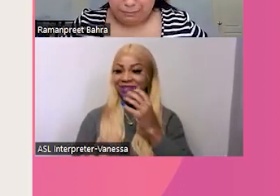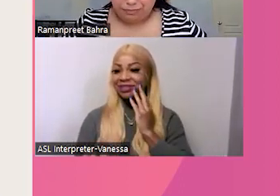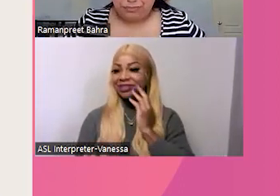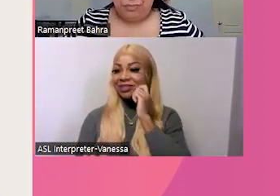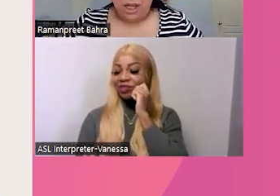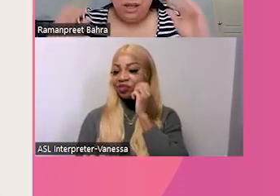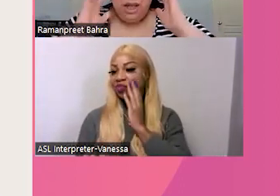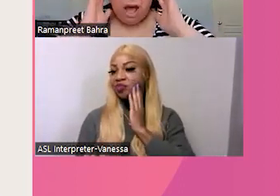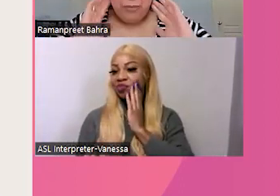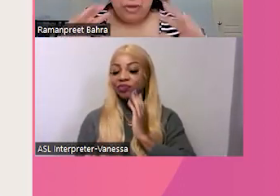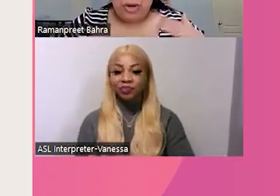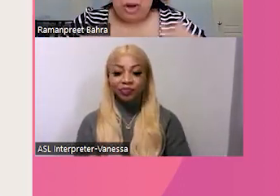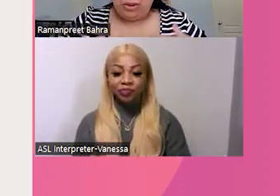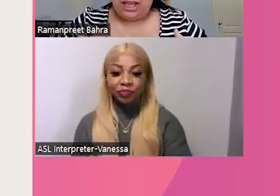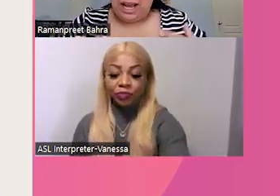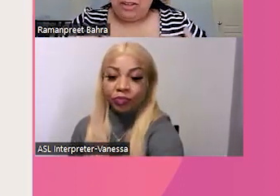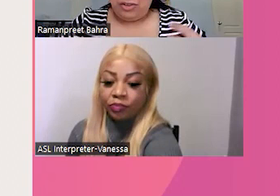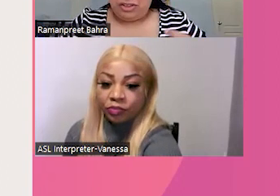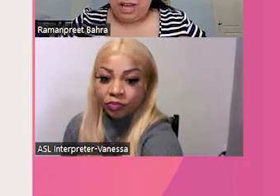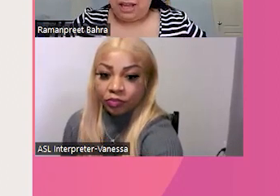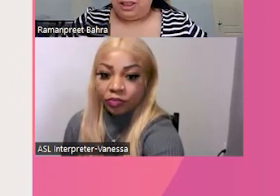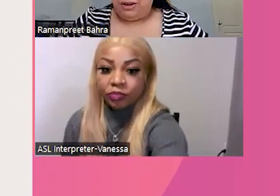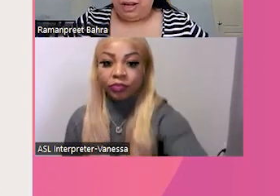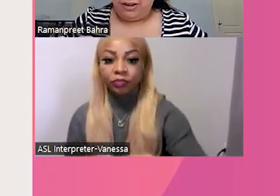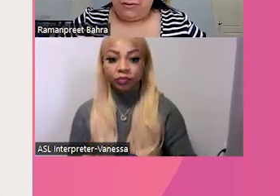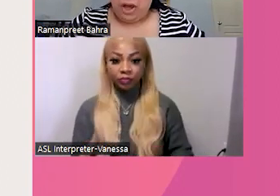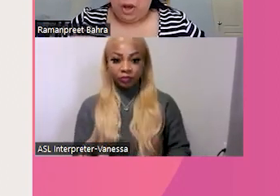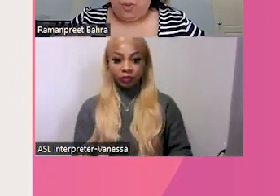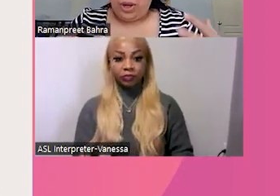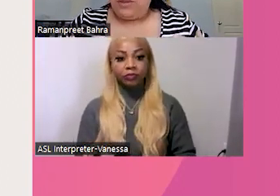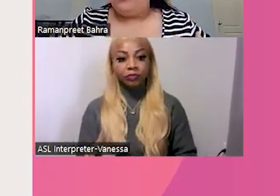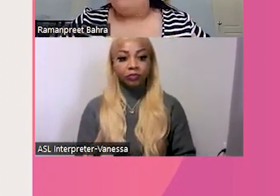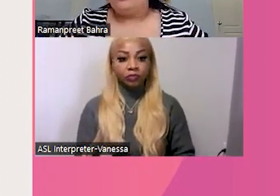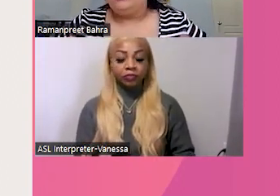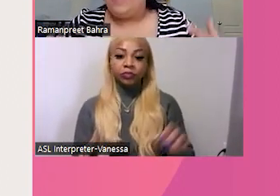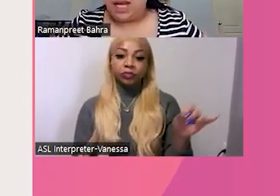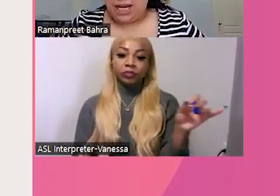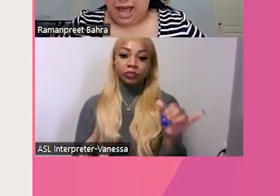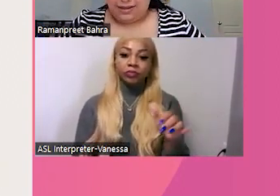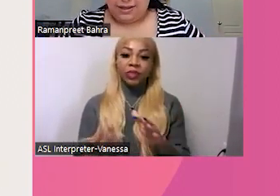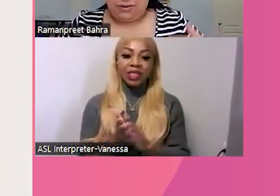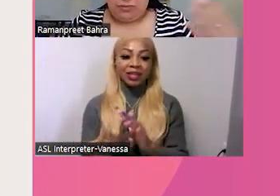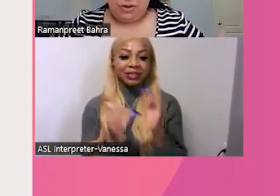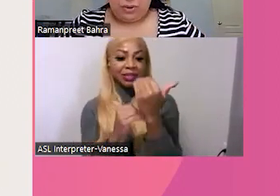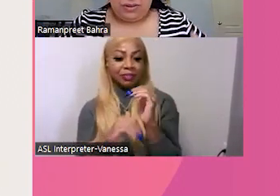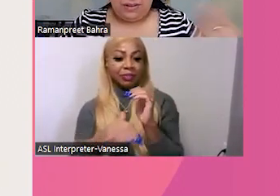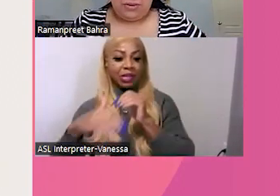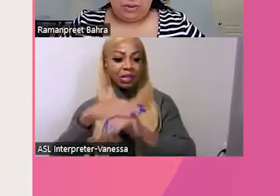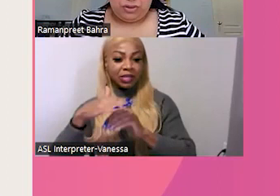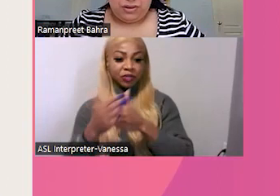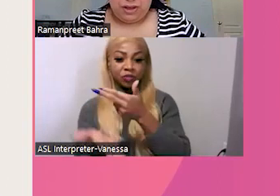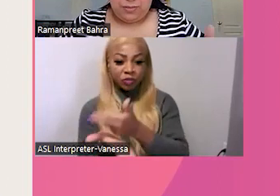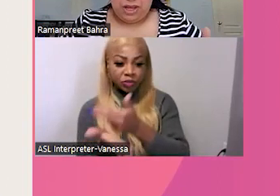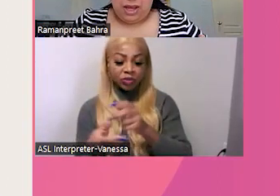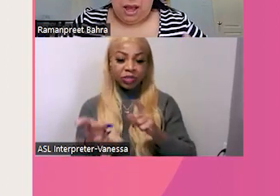me. So not only that, intersectionality theory kind of points to the limited access to resources and